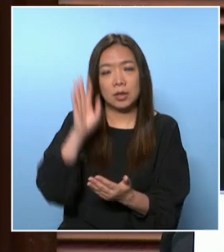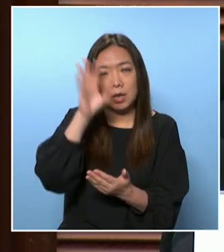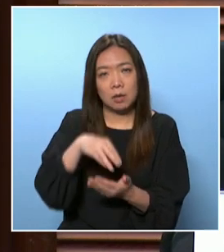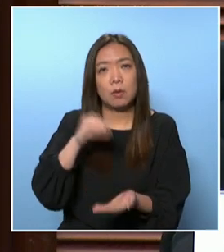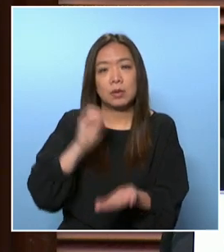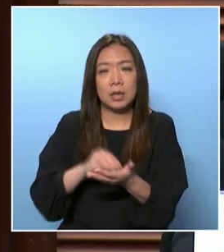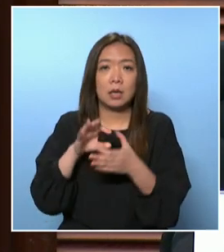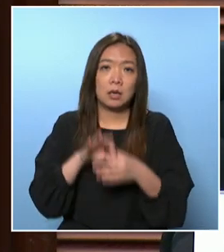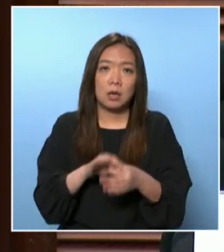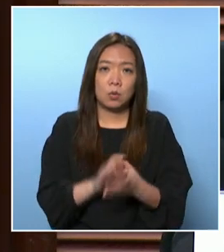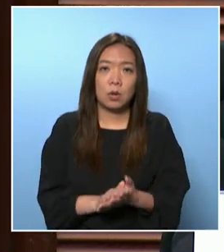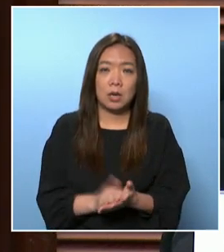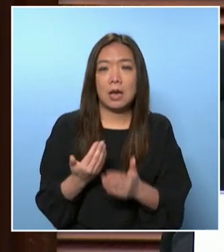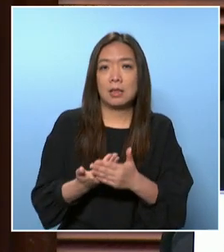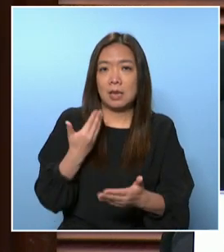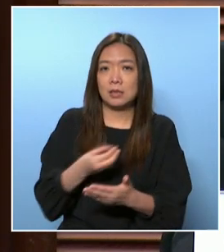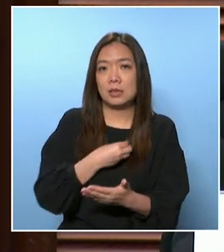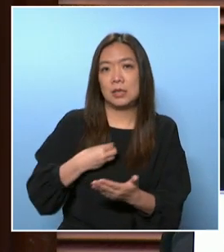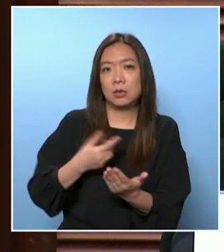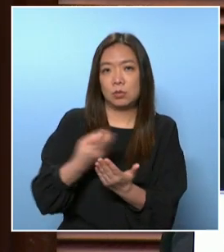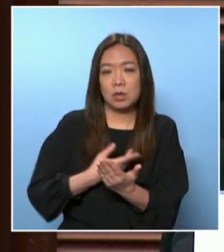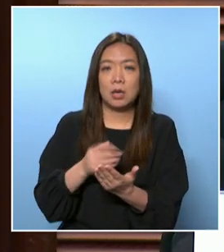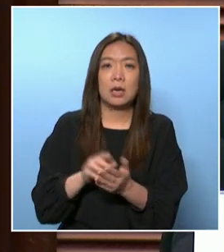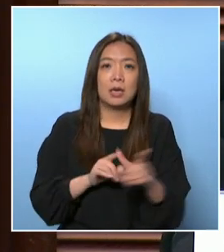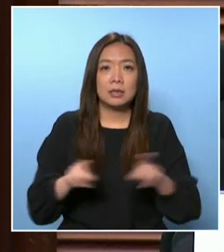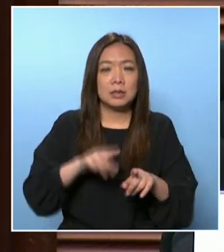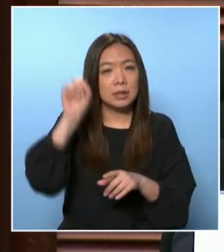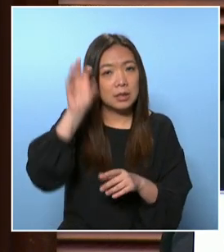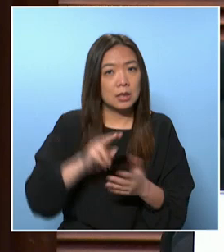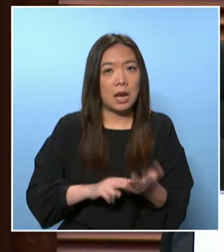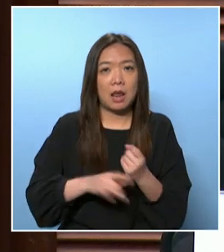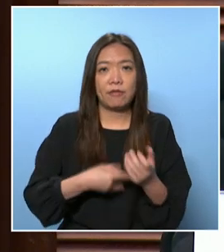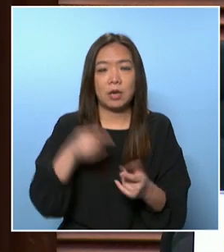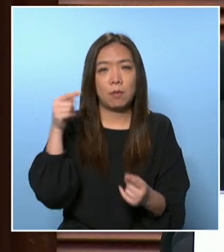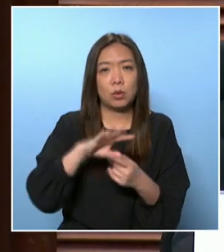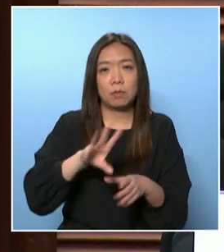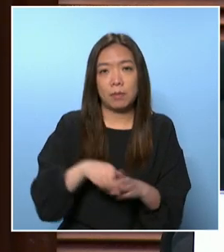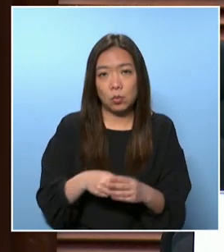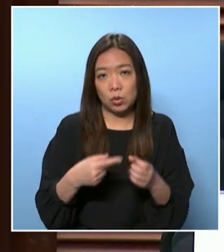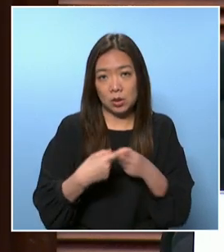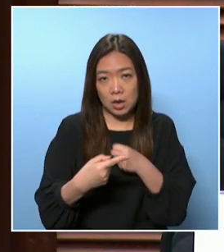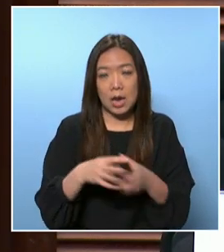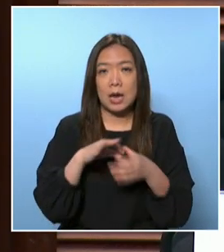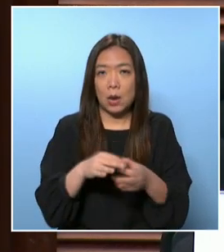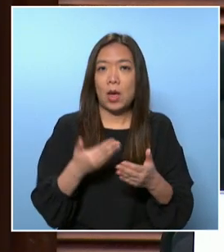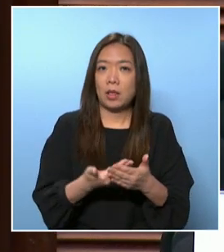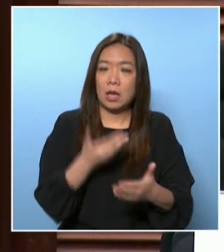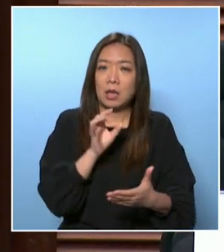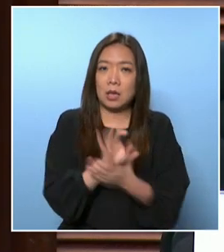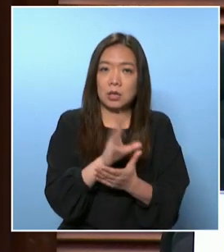decision on life-sustaining treatment bill in order to regulate this arrangement.